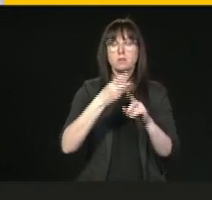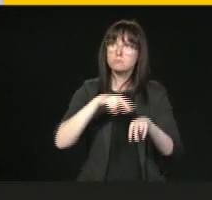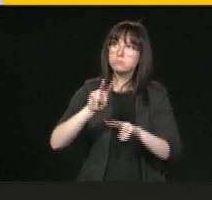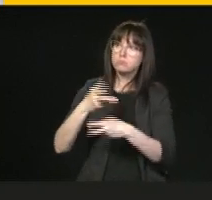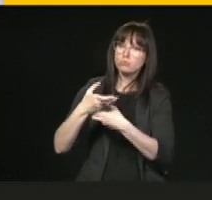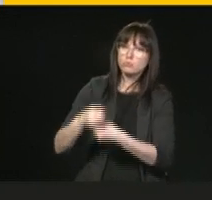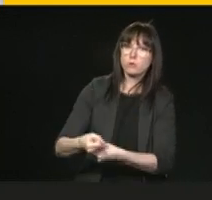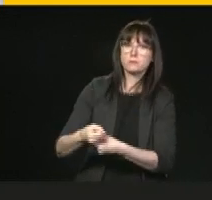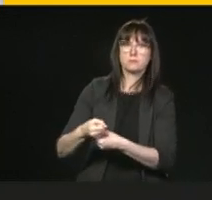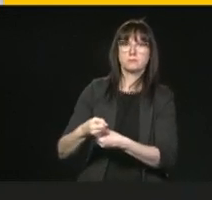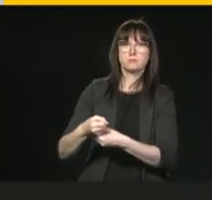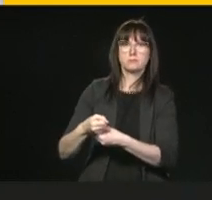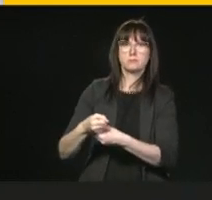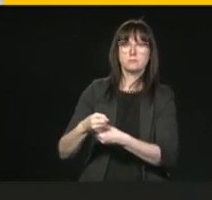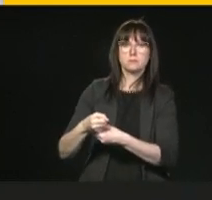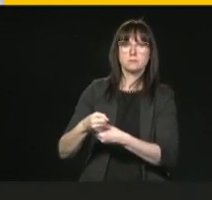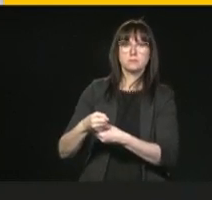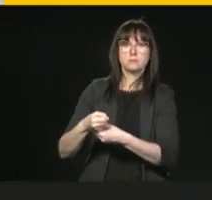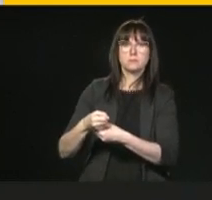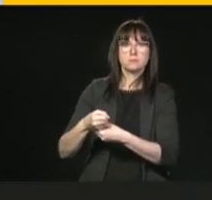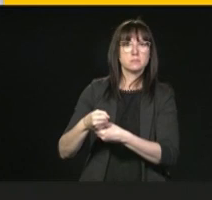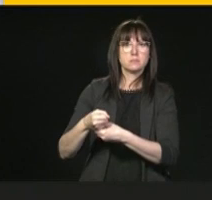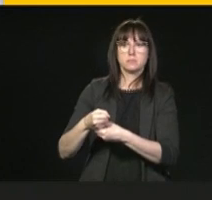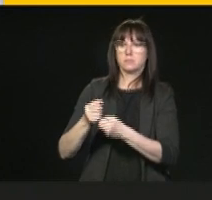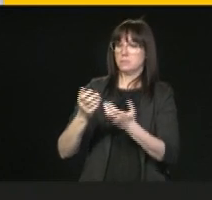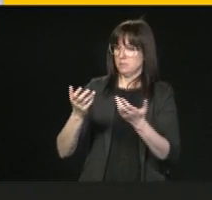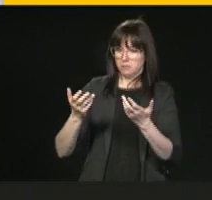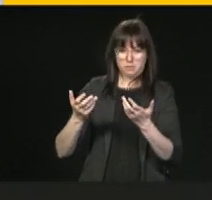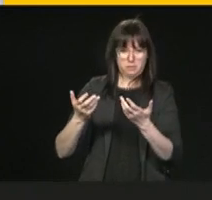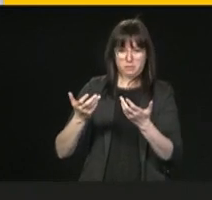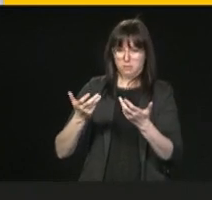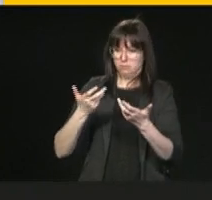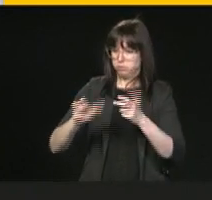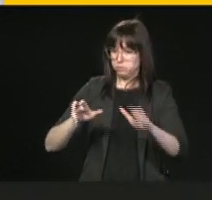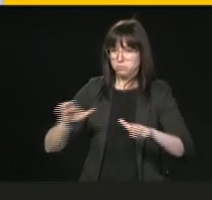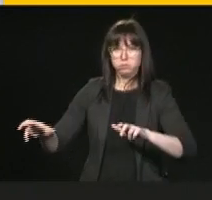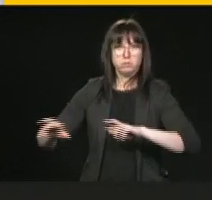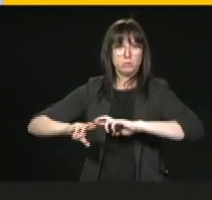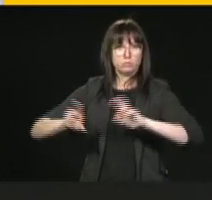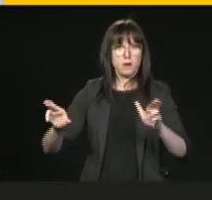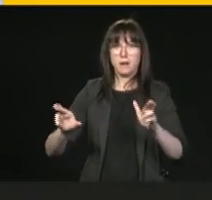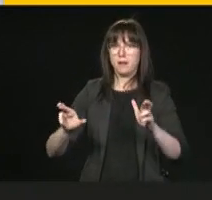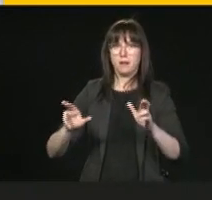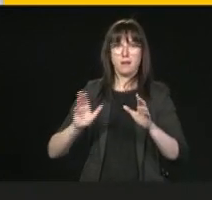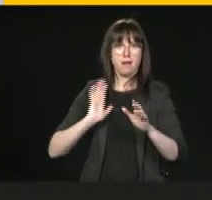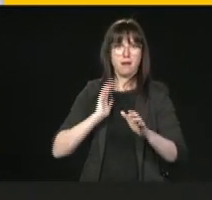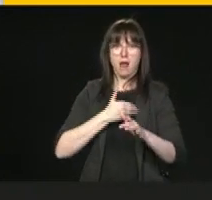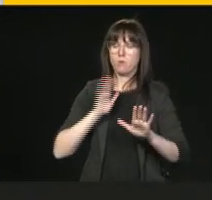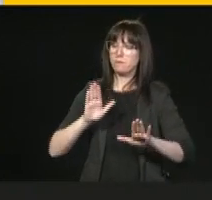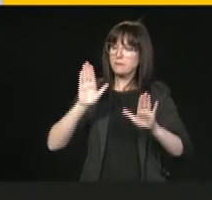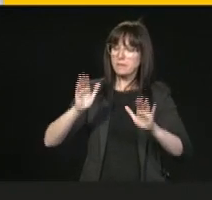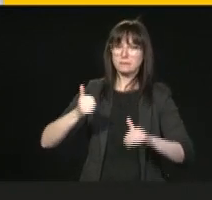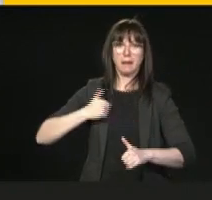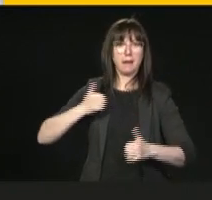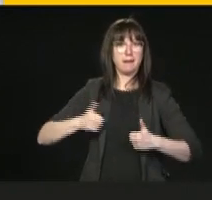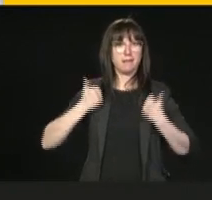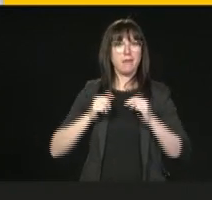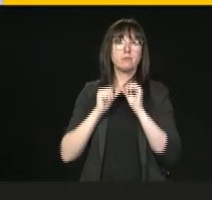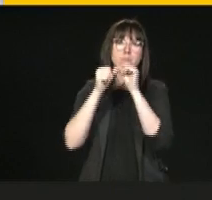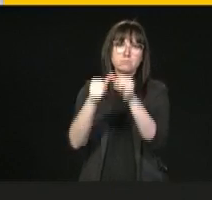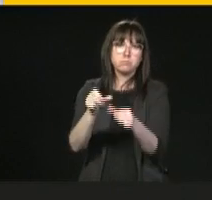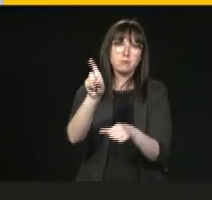also get things back to normal and continue to have an extraordinary country right here in Canada. And that's what we're going to be